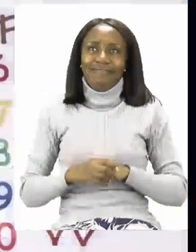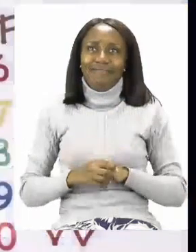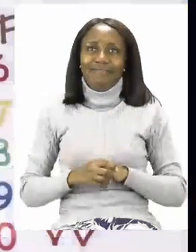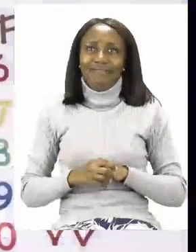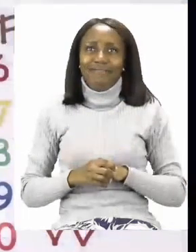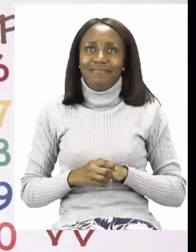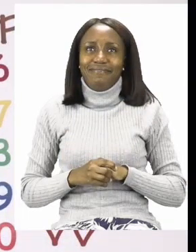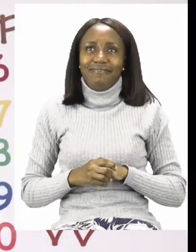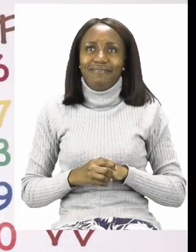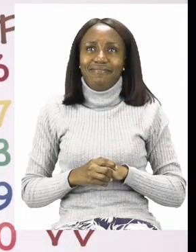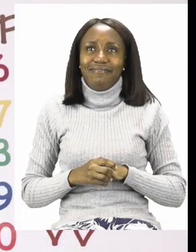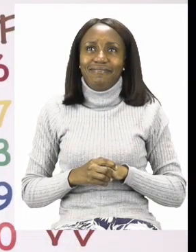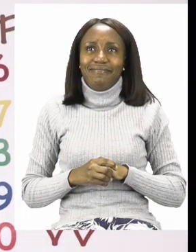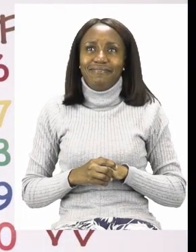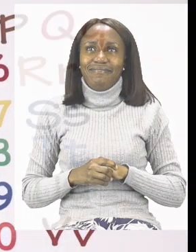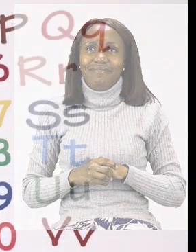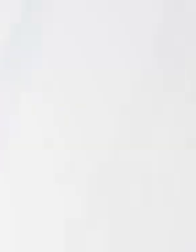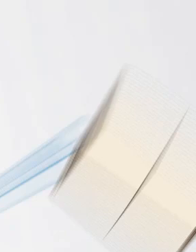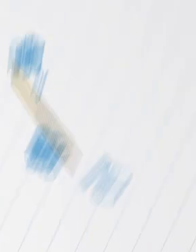multiplications.